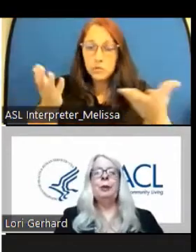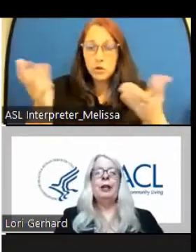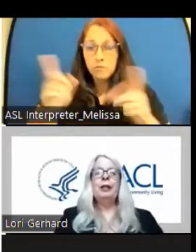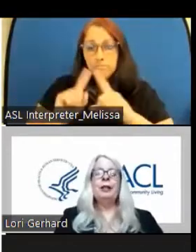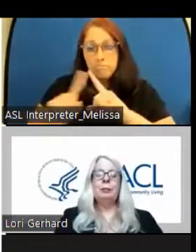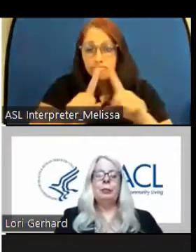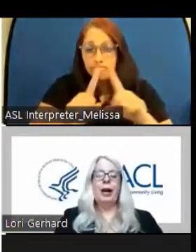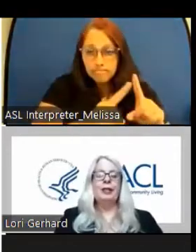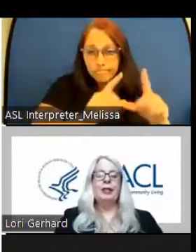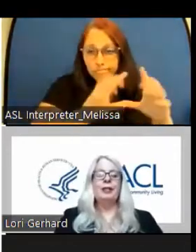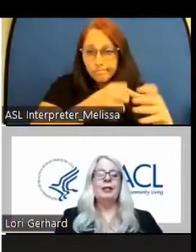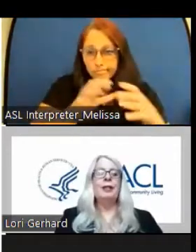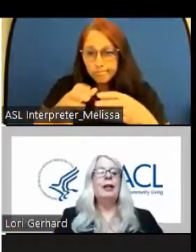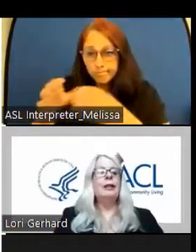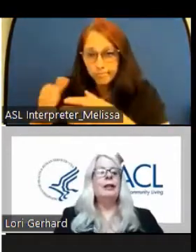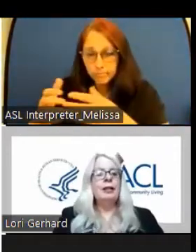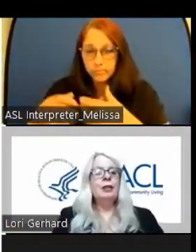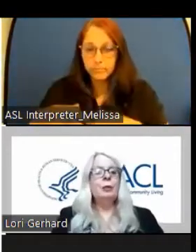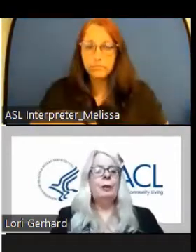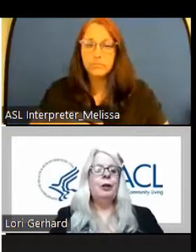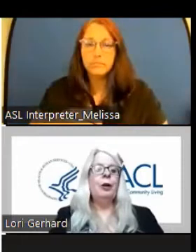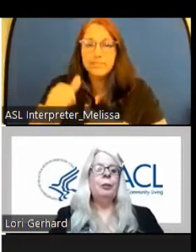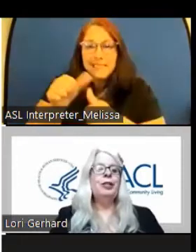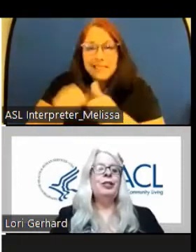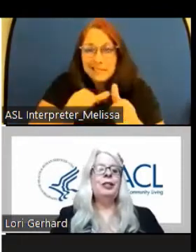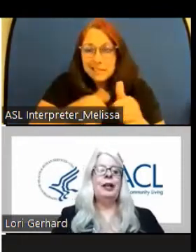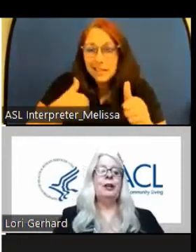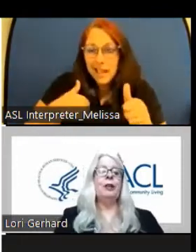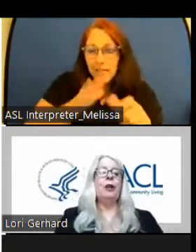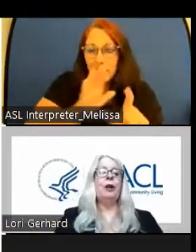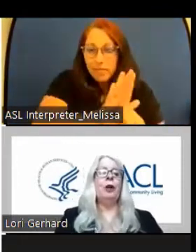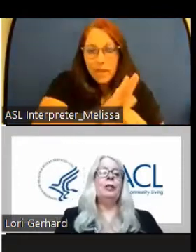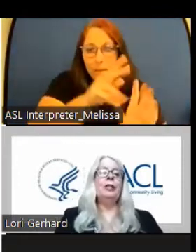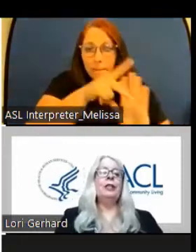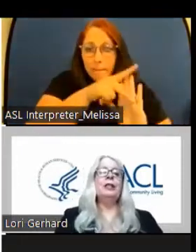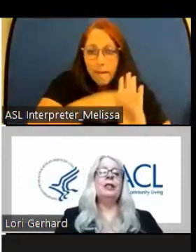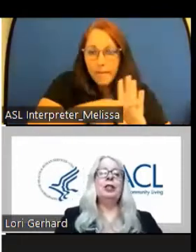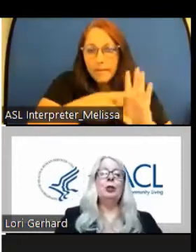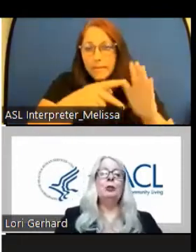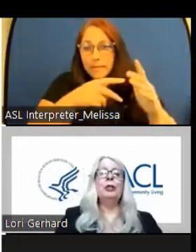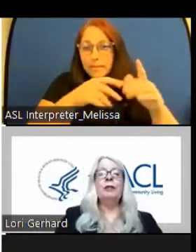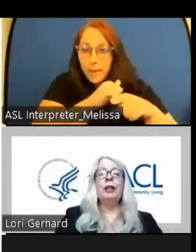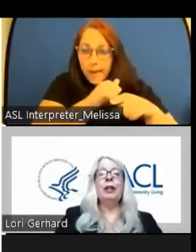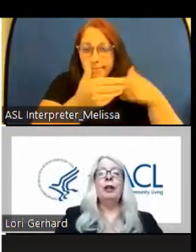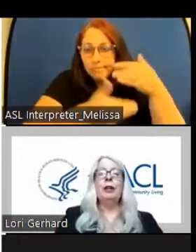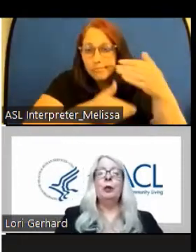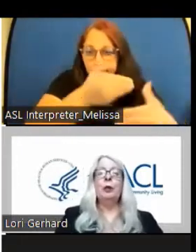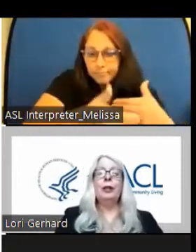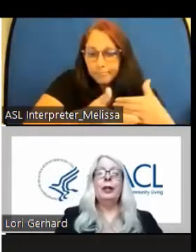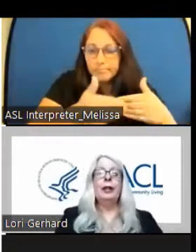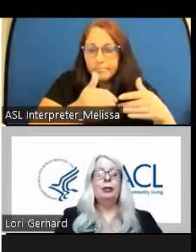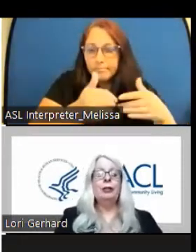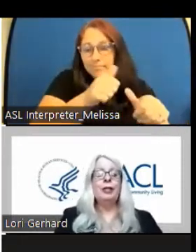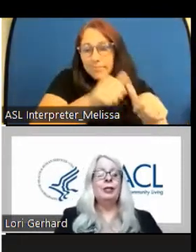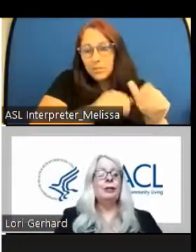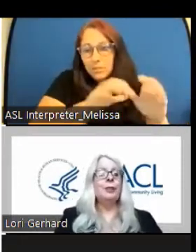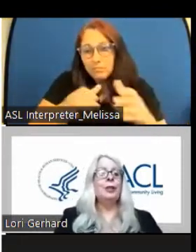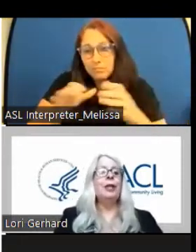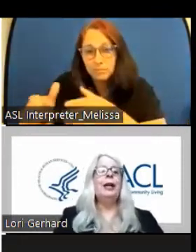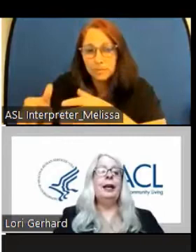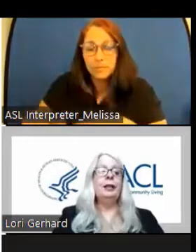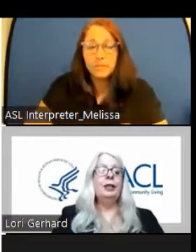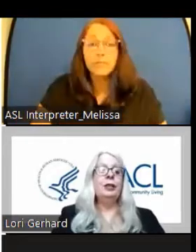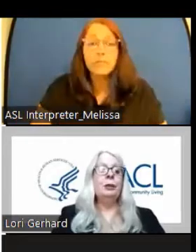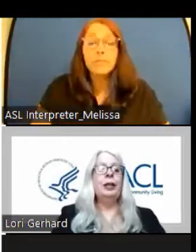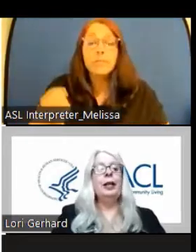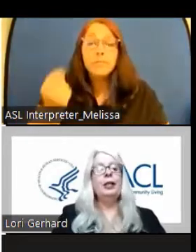terms, policies, and practices. Today's webinar brings together the homelessness, continuums of care, and coordinated entry systems